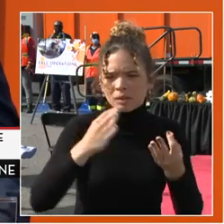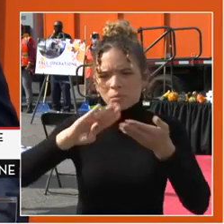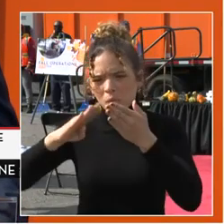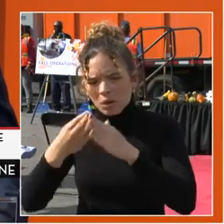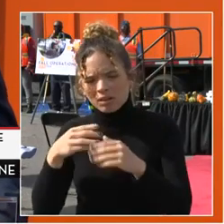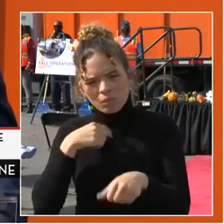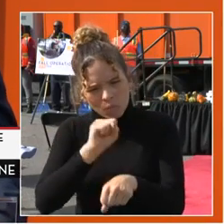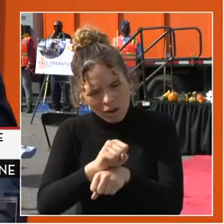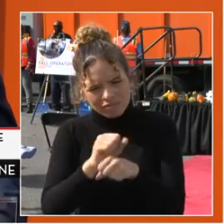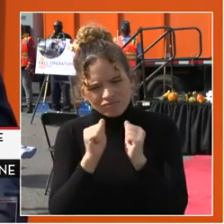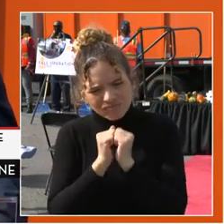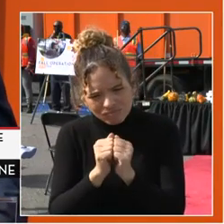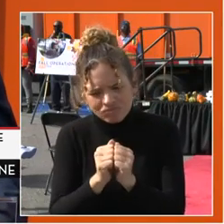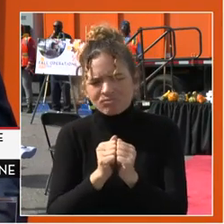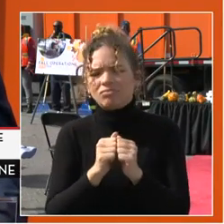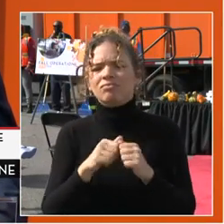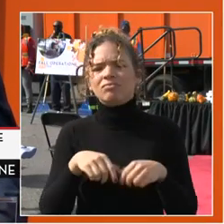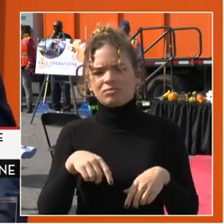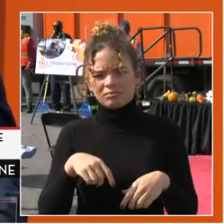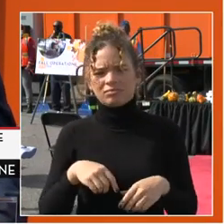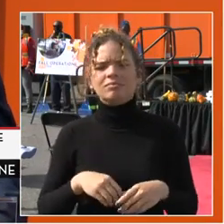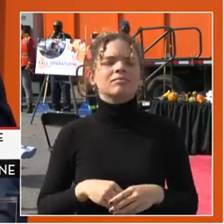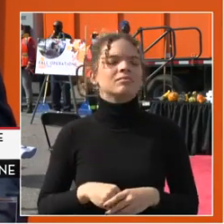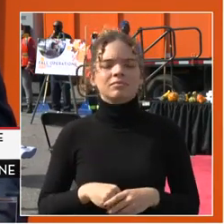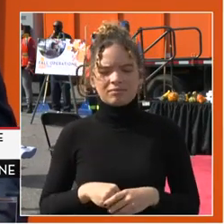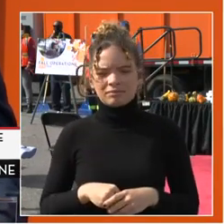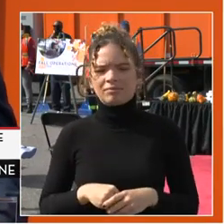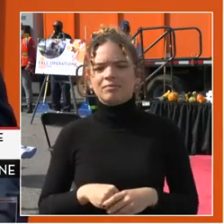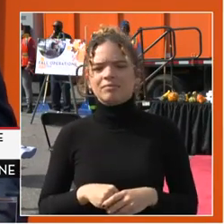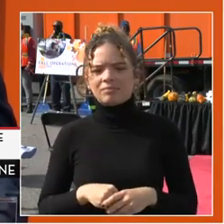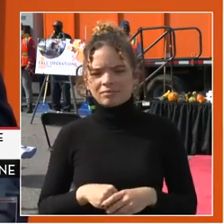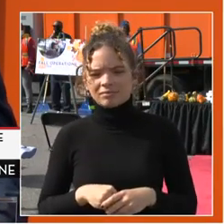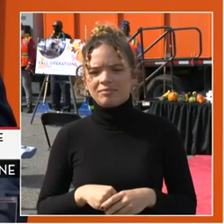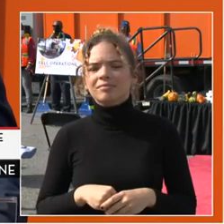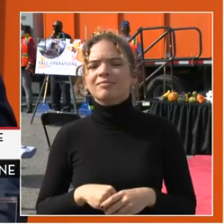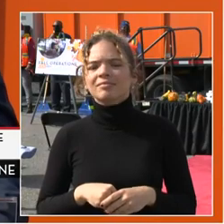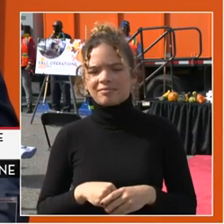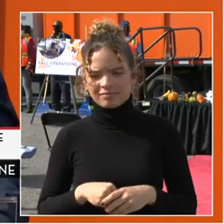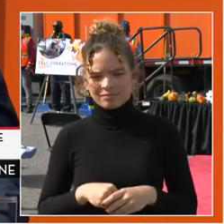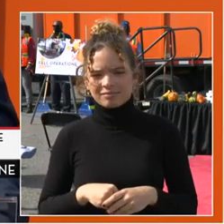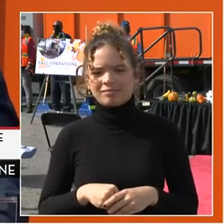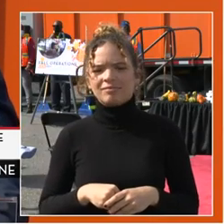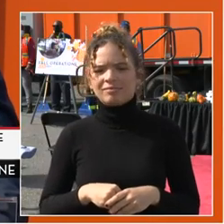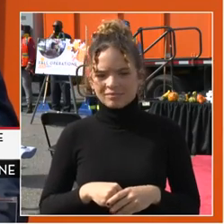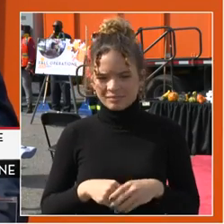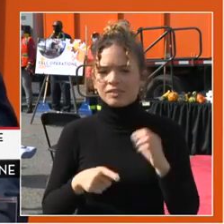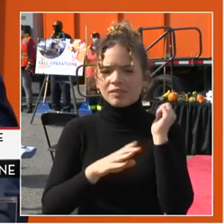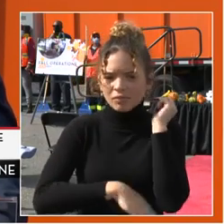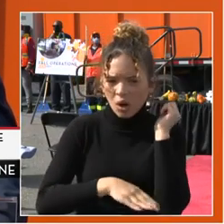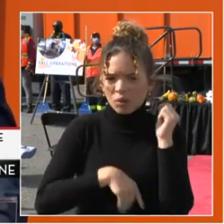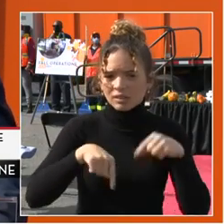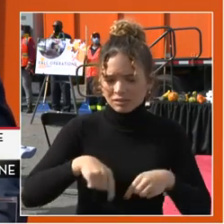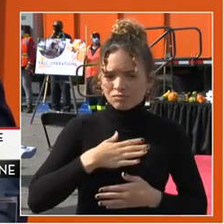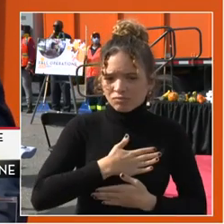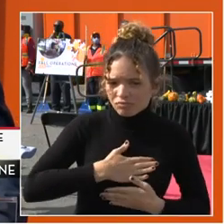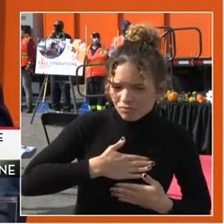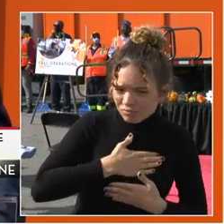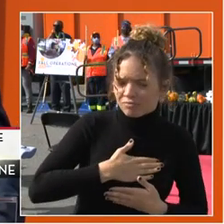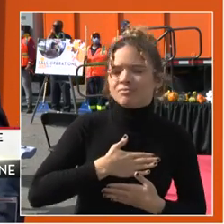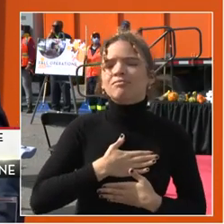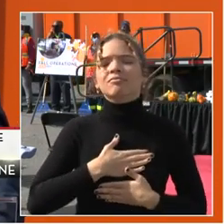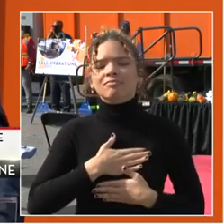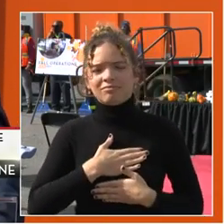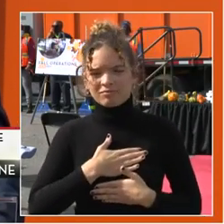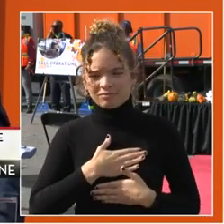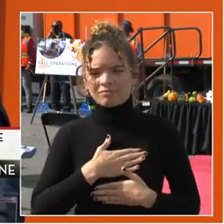to enjoy the event, have some fun, and get into the fall spirit. At this time, I would like to introduce our next speaker, who we are